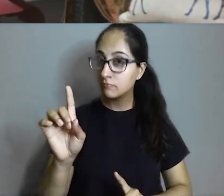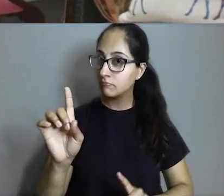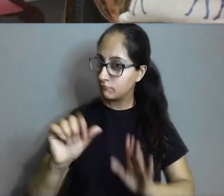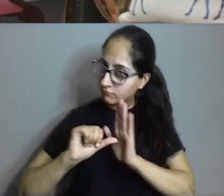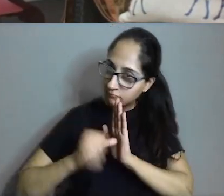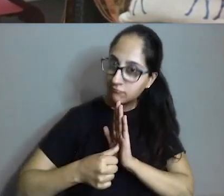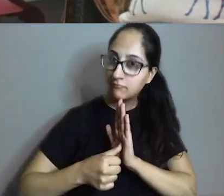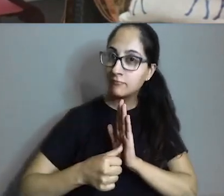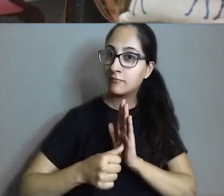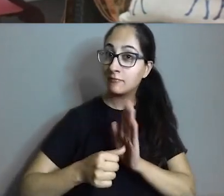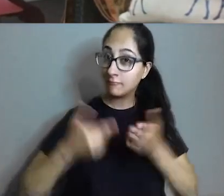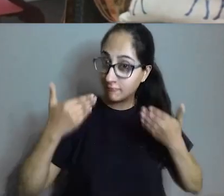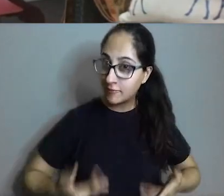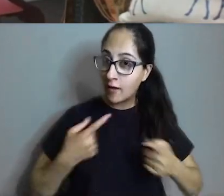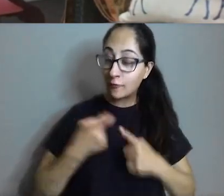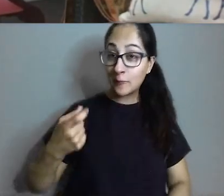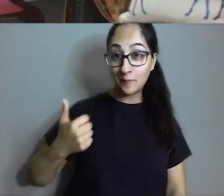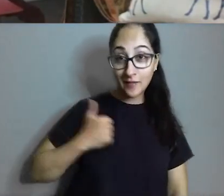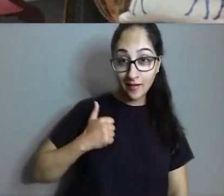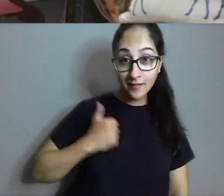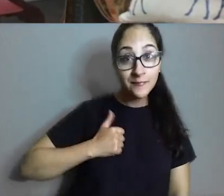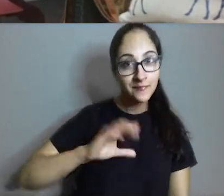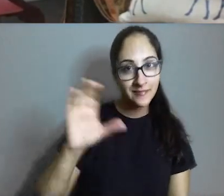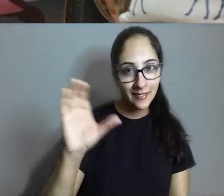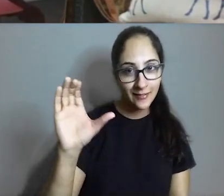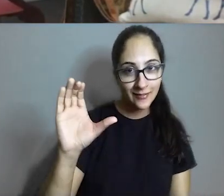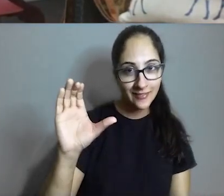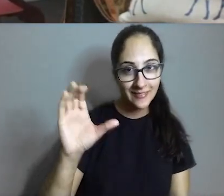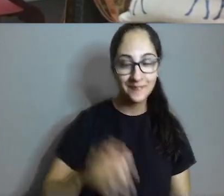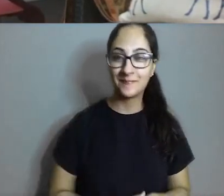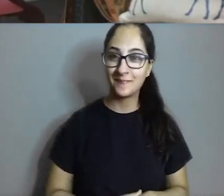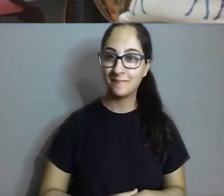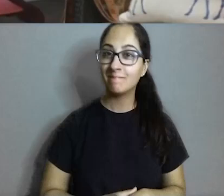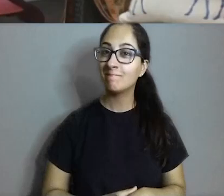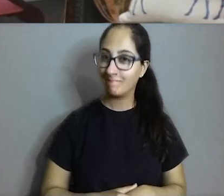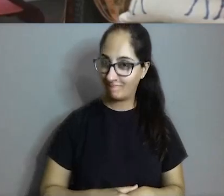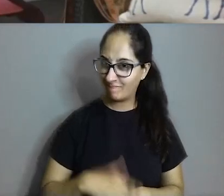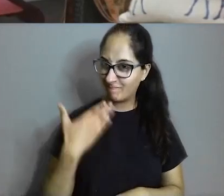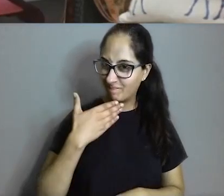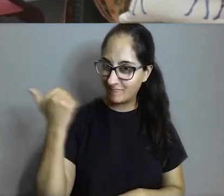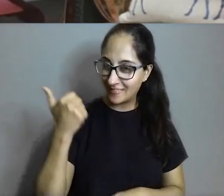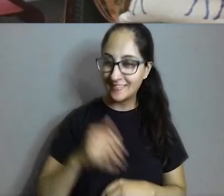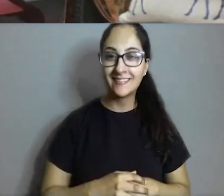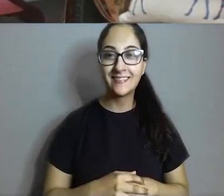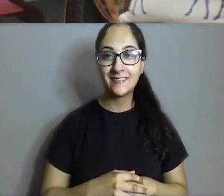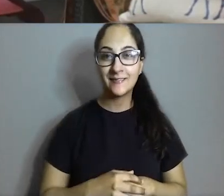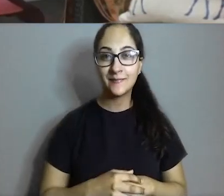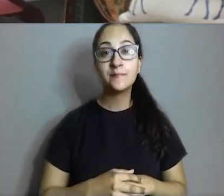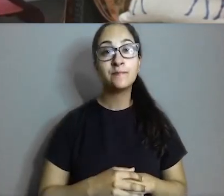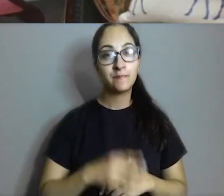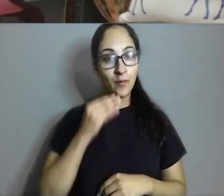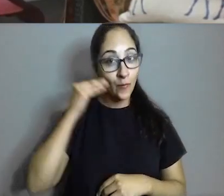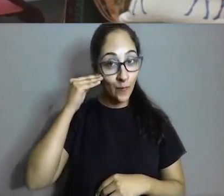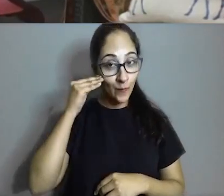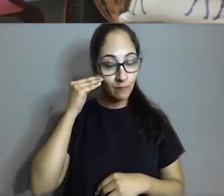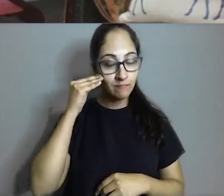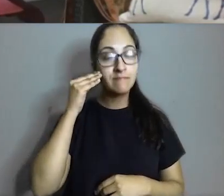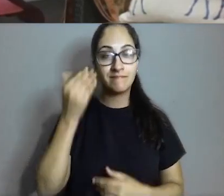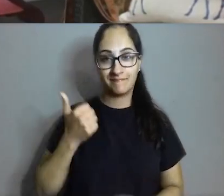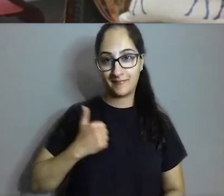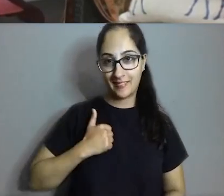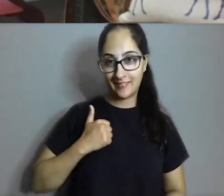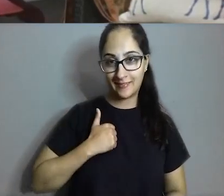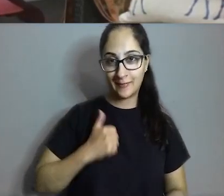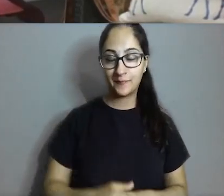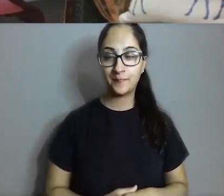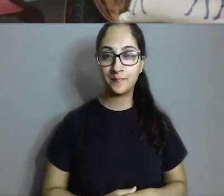Calgary. The 403 is the place to be. I still consider Canada home. But no matter where we live, one thing